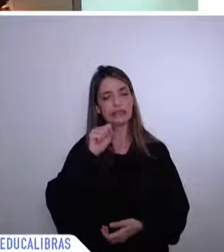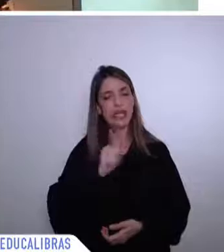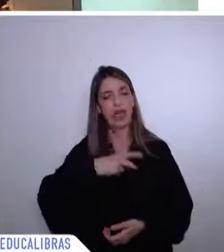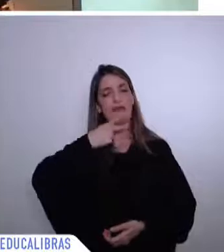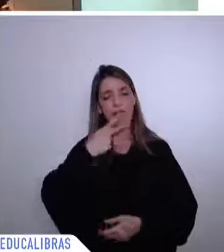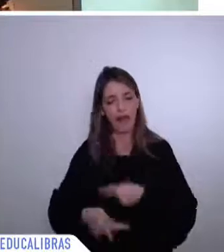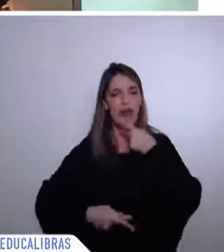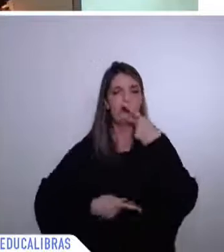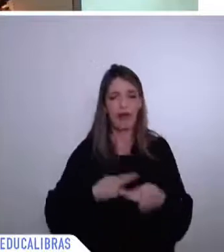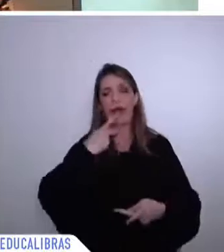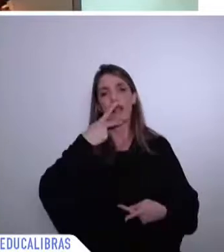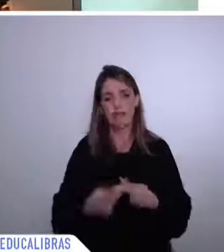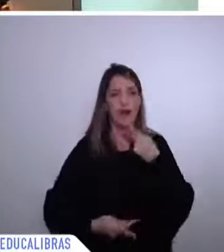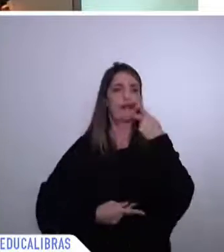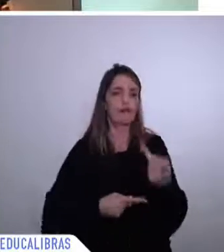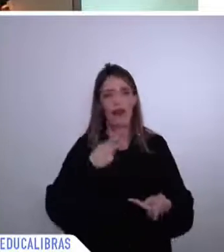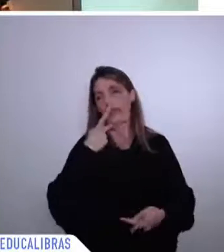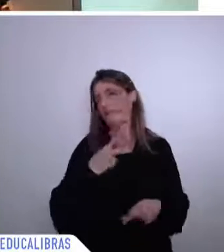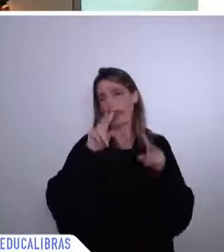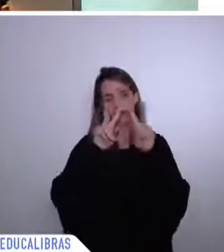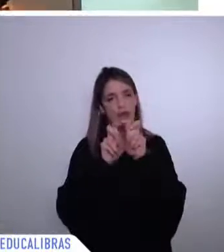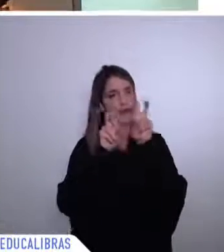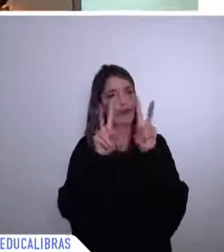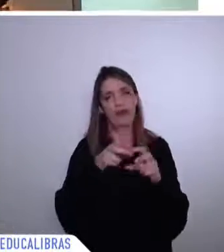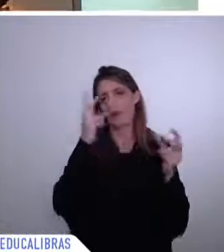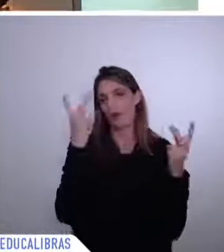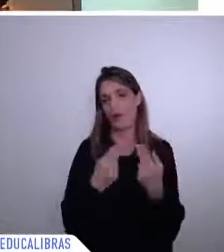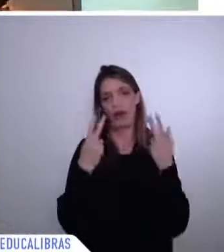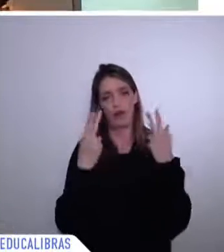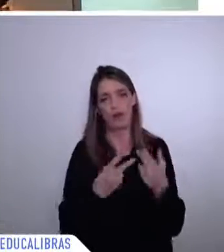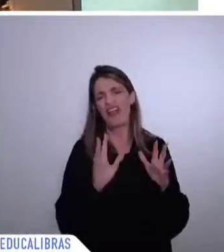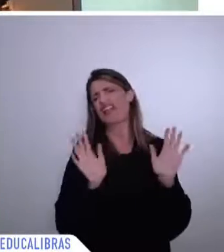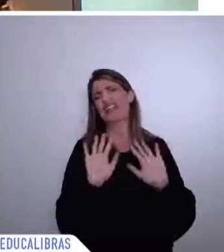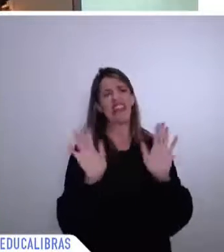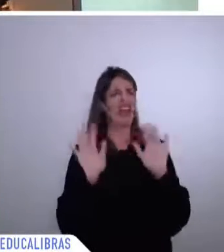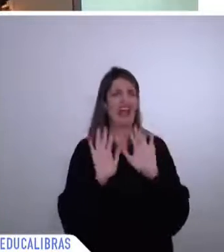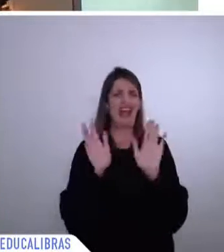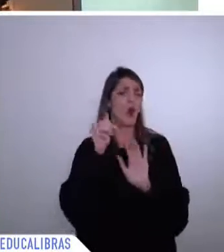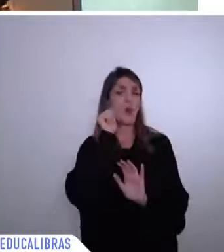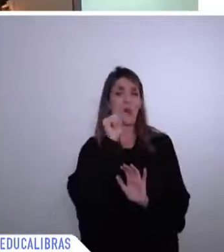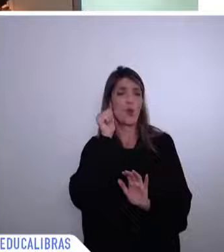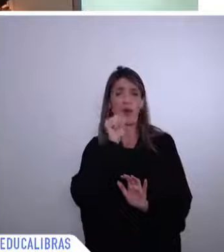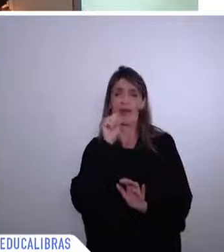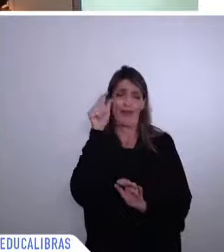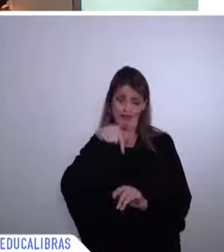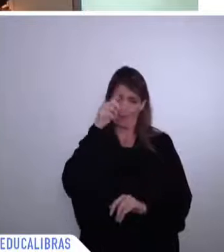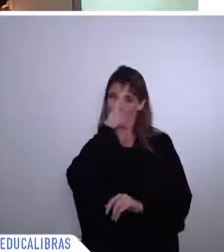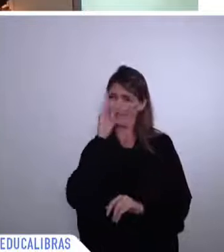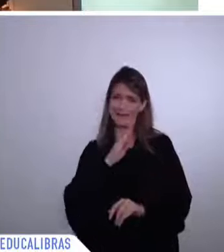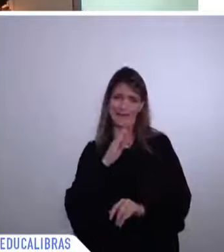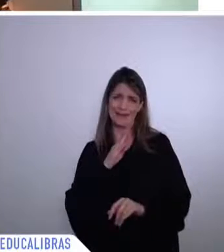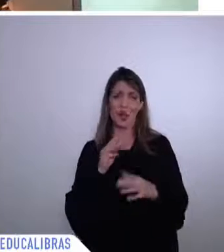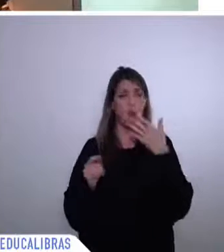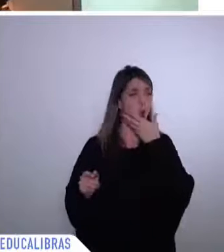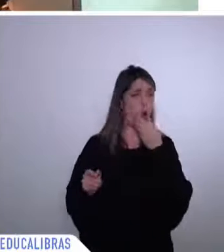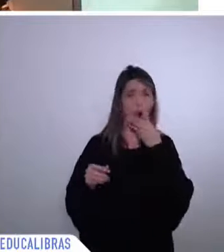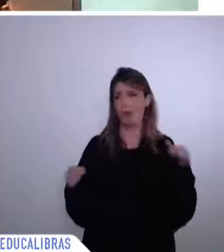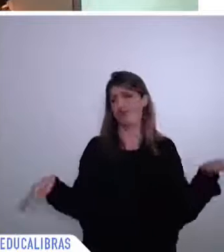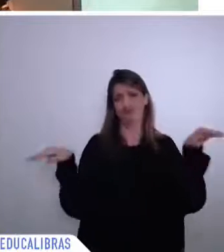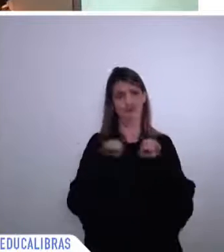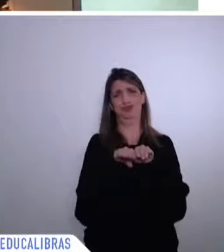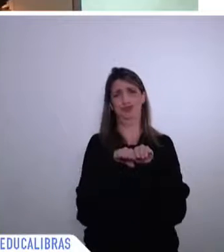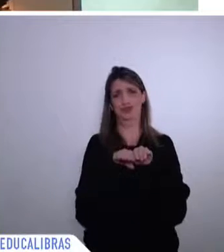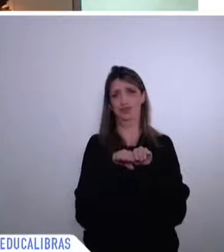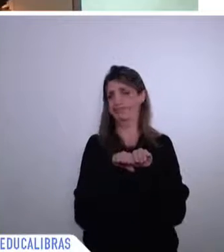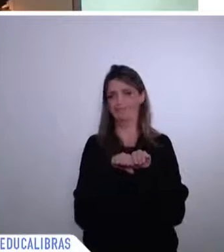is that we have to keep on repeating ourselves on this. And they're not interested. And they say that women in Brazil are just the same as men, but they